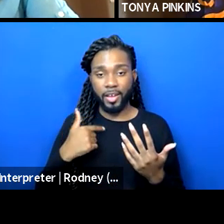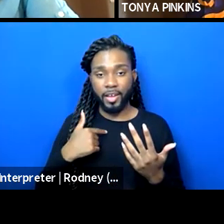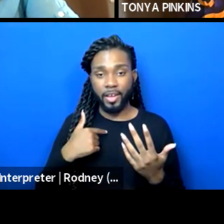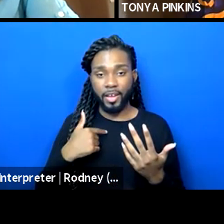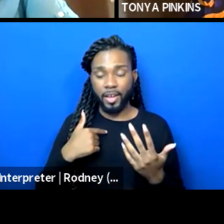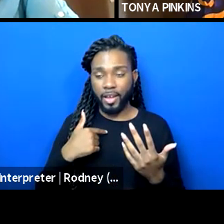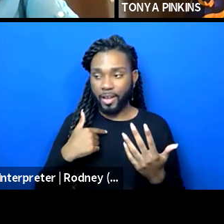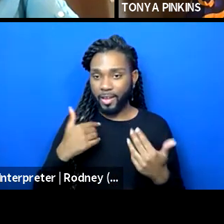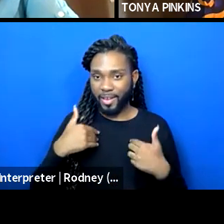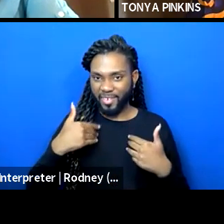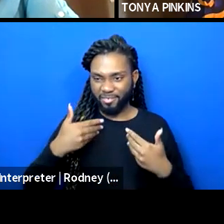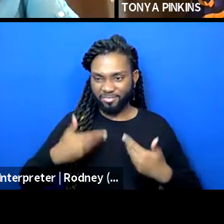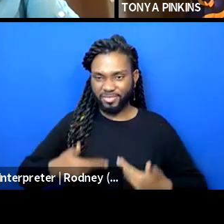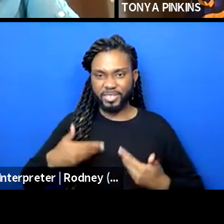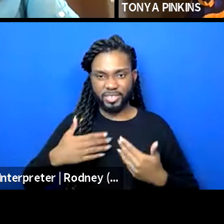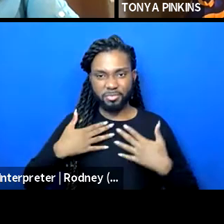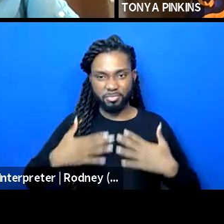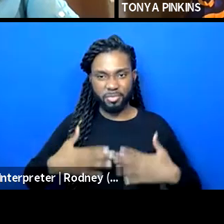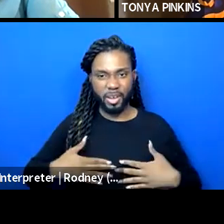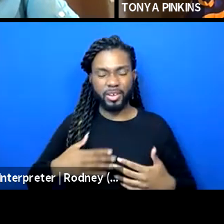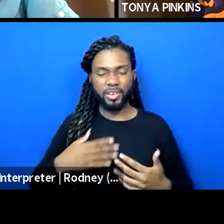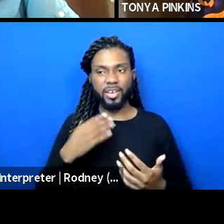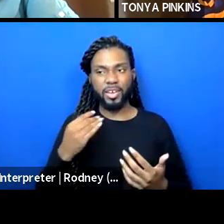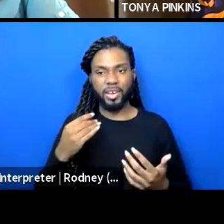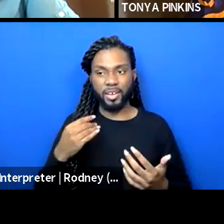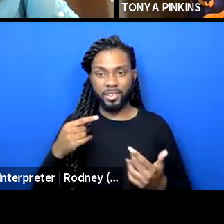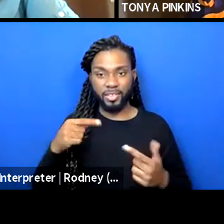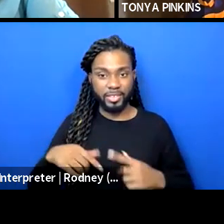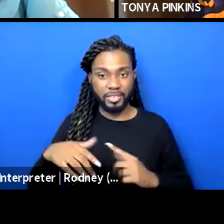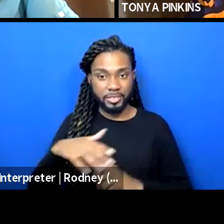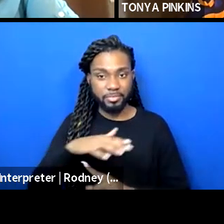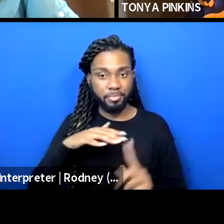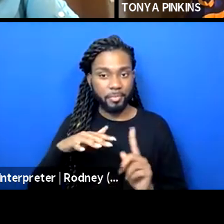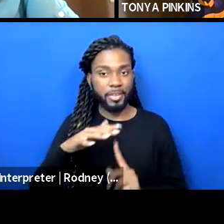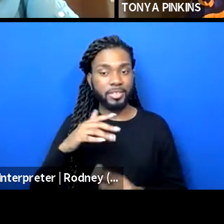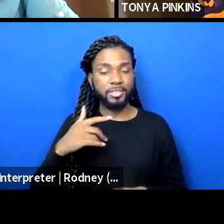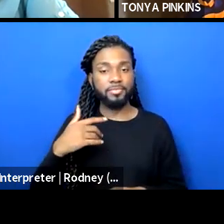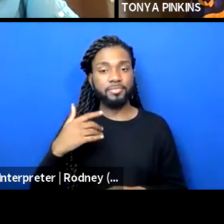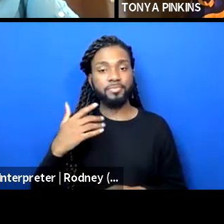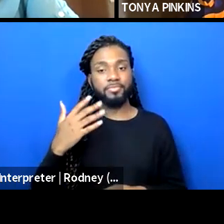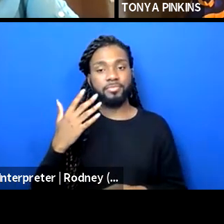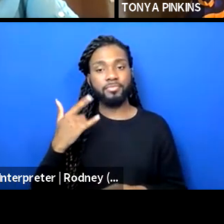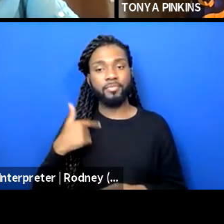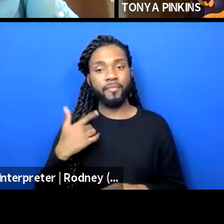body and this space, because I feel like